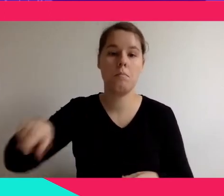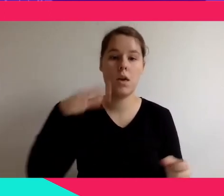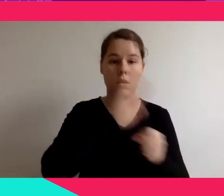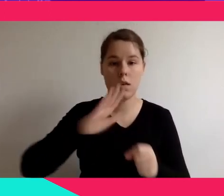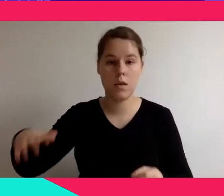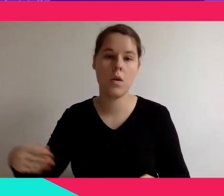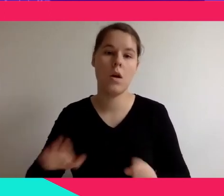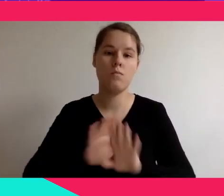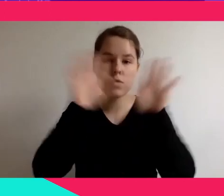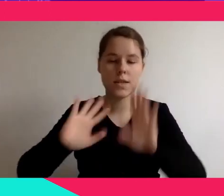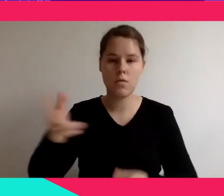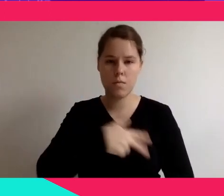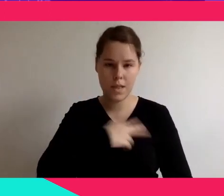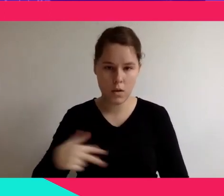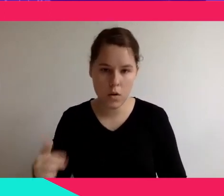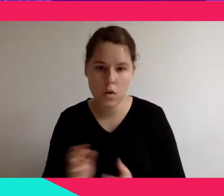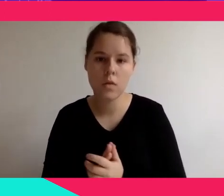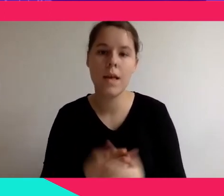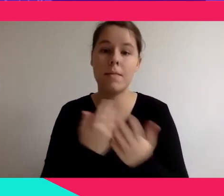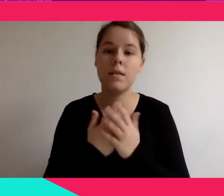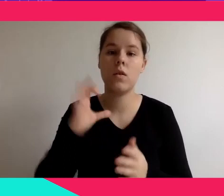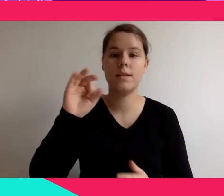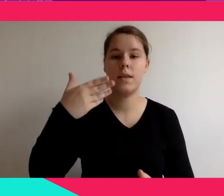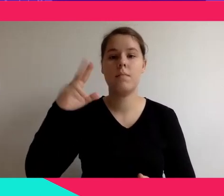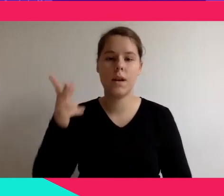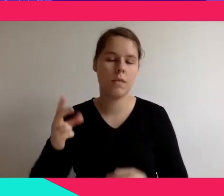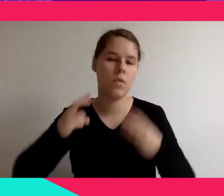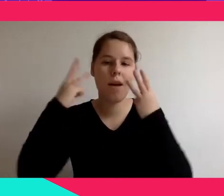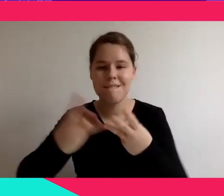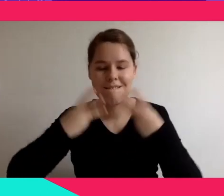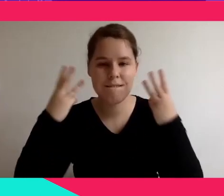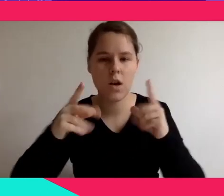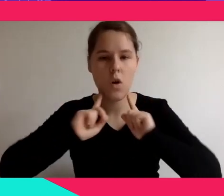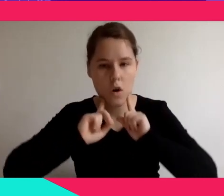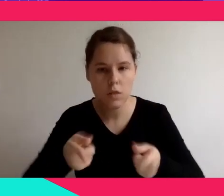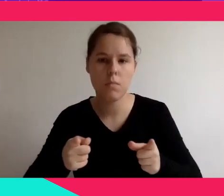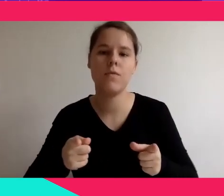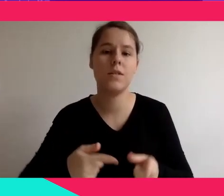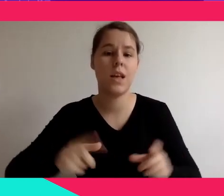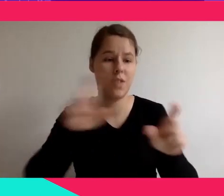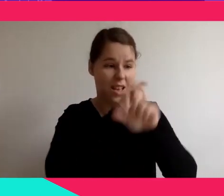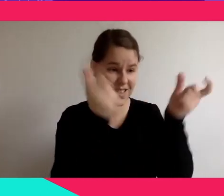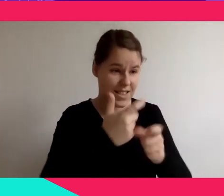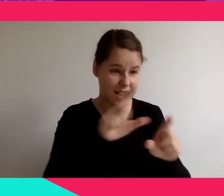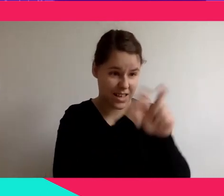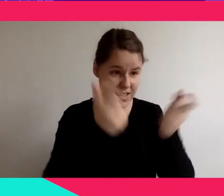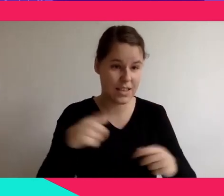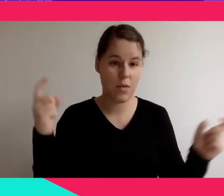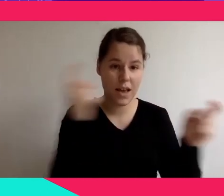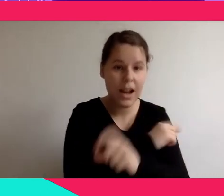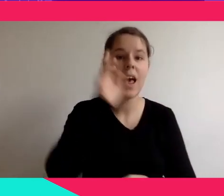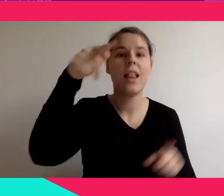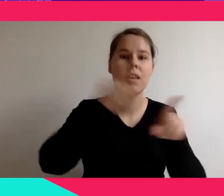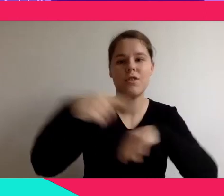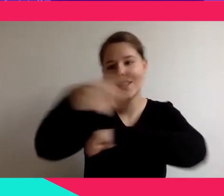SMK carries an important responsibility towards the entire country and beyond. The vast collection of 700 years of